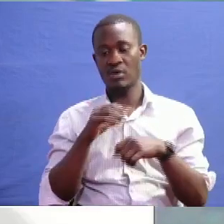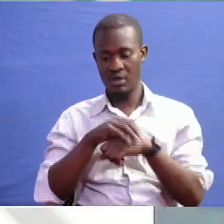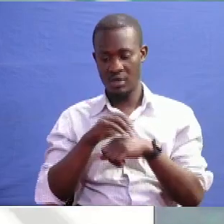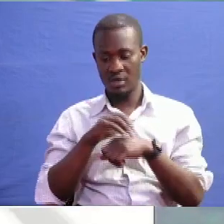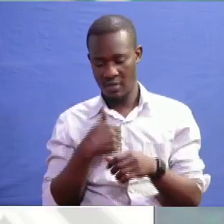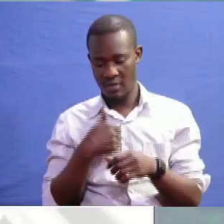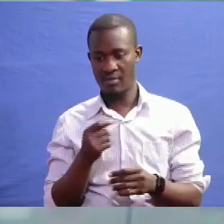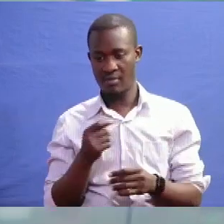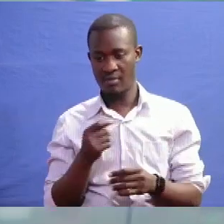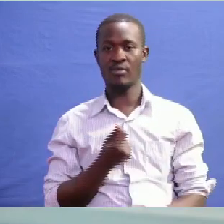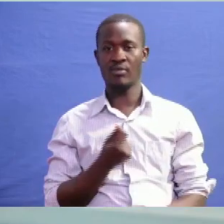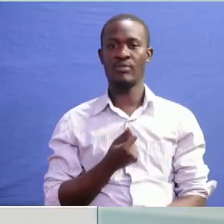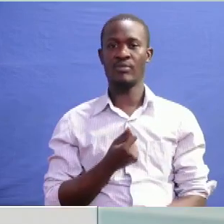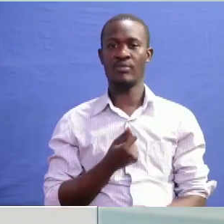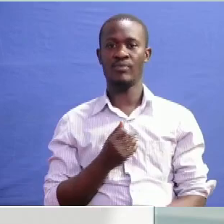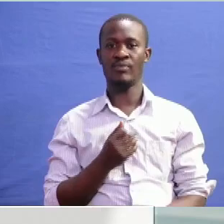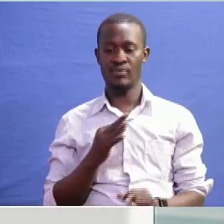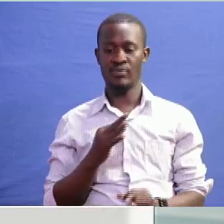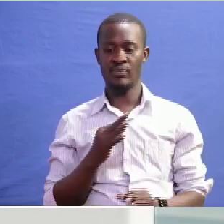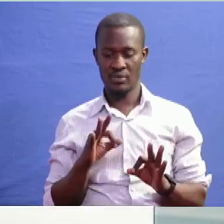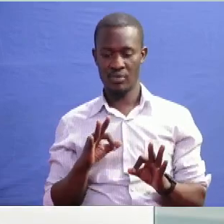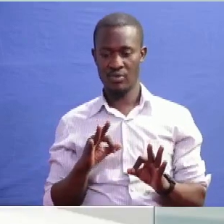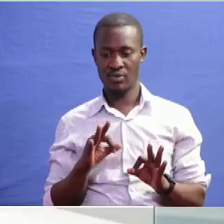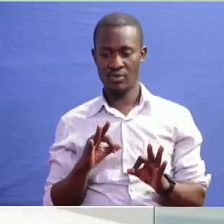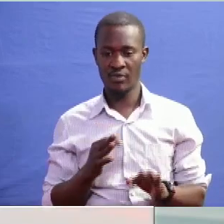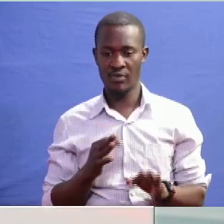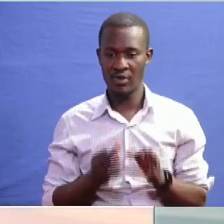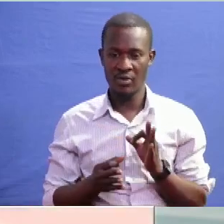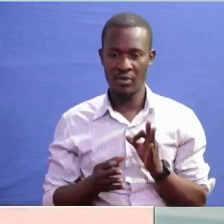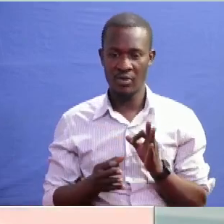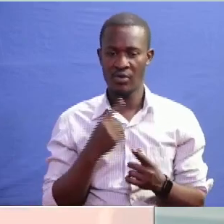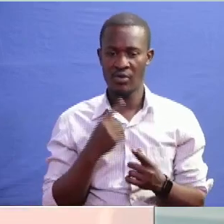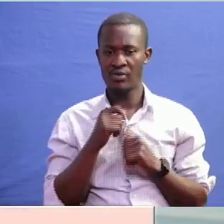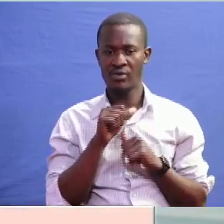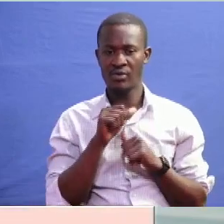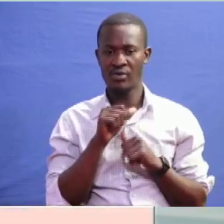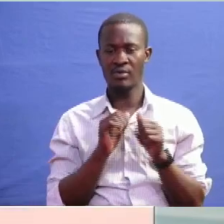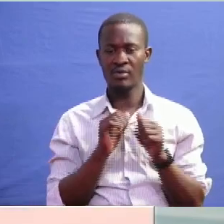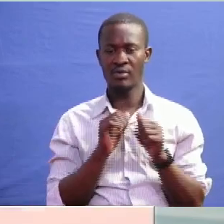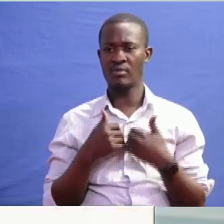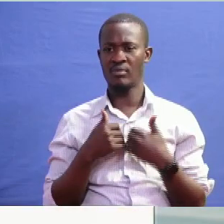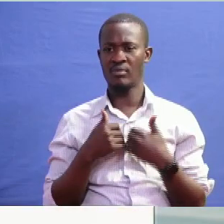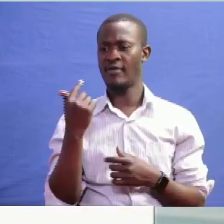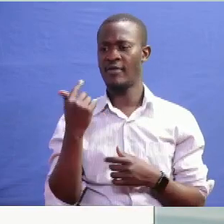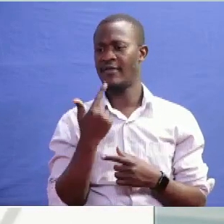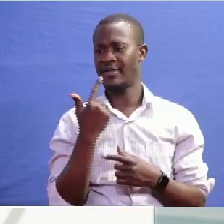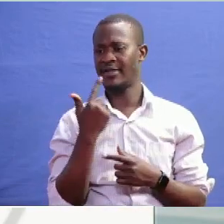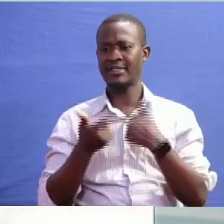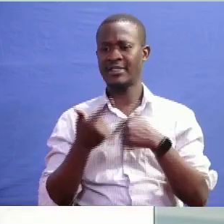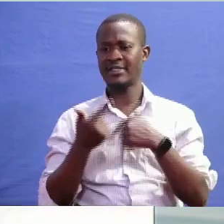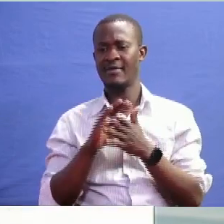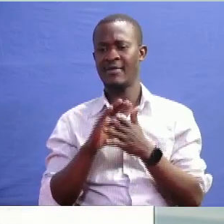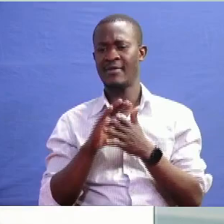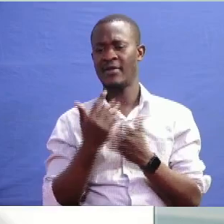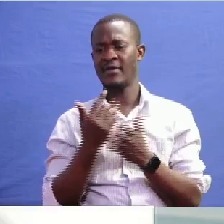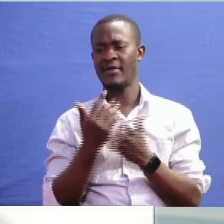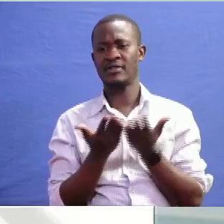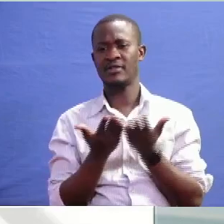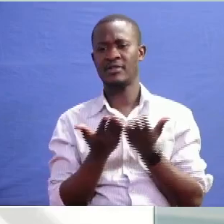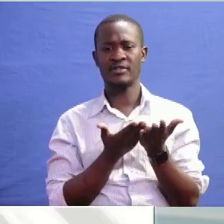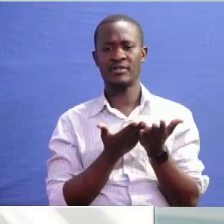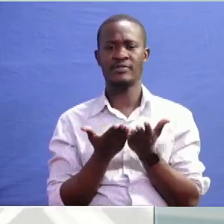right. Yeah. Fair enough. Well, if you talked about first come first served, let's